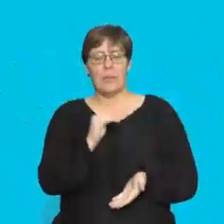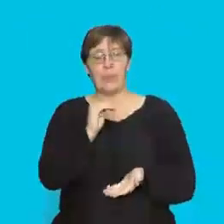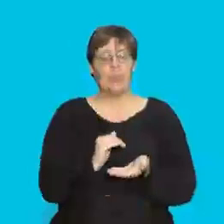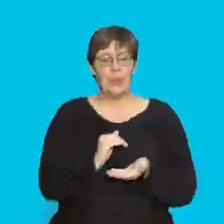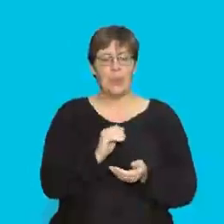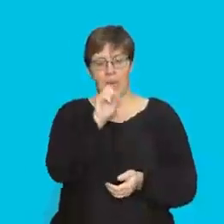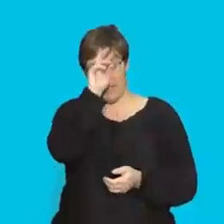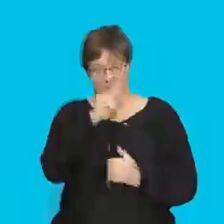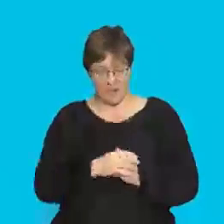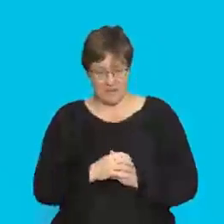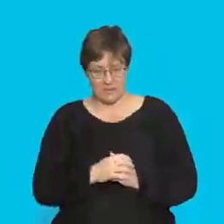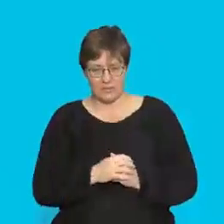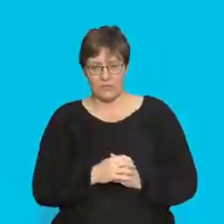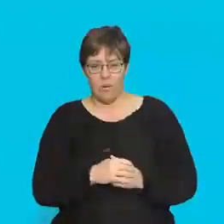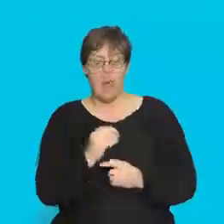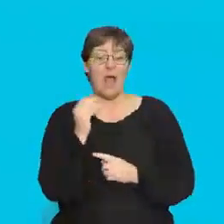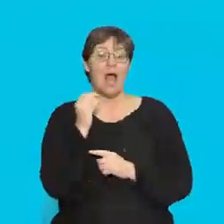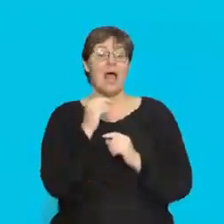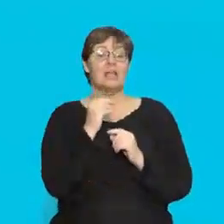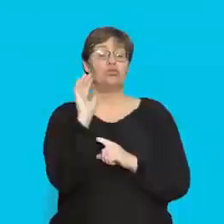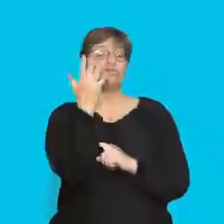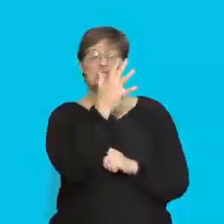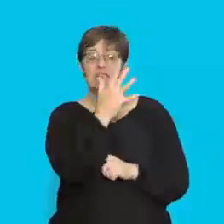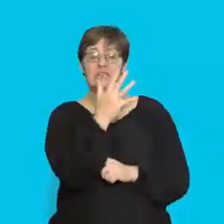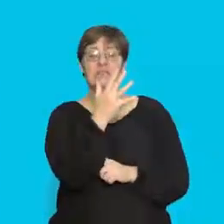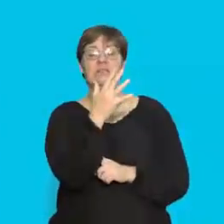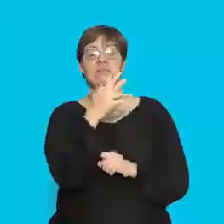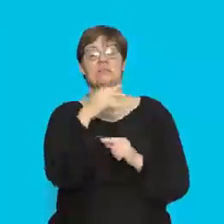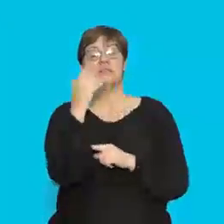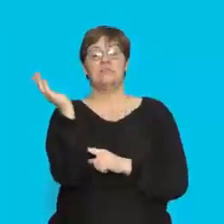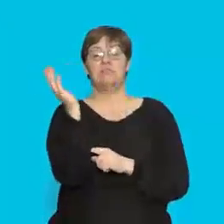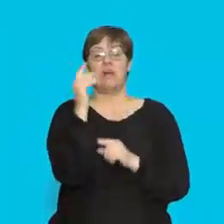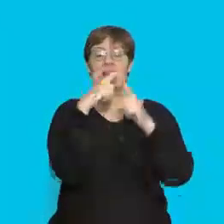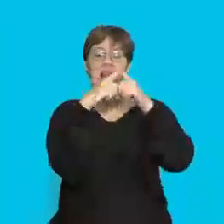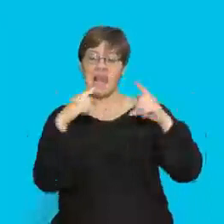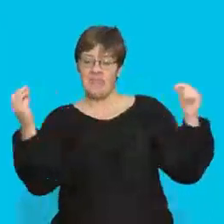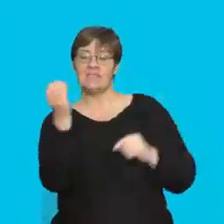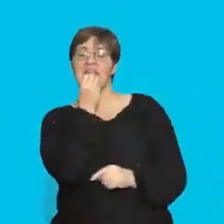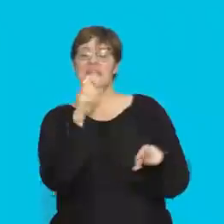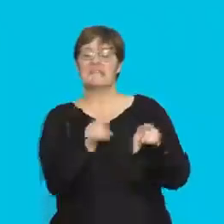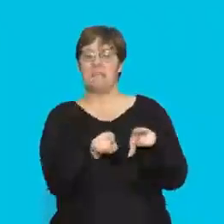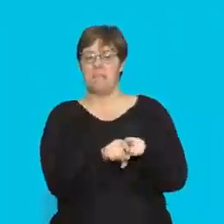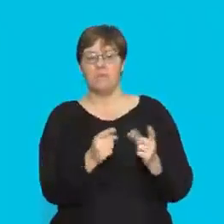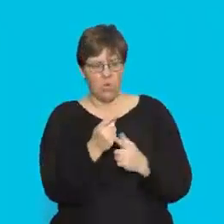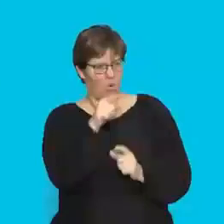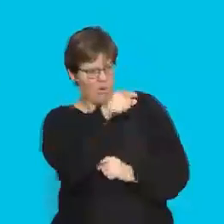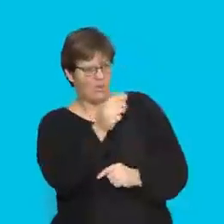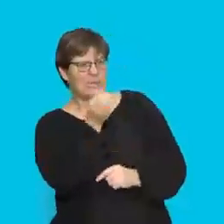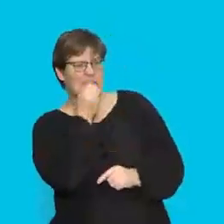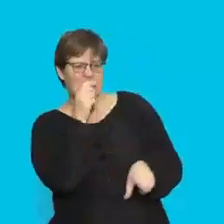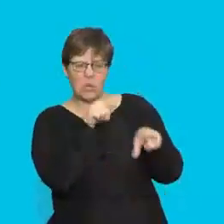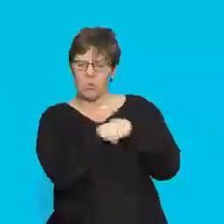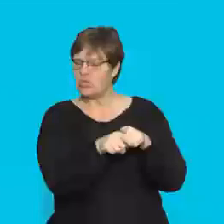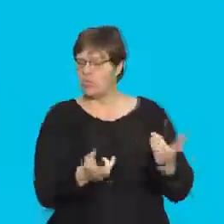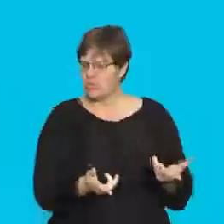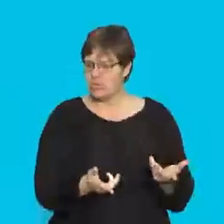impala. They all eat the leaves off the same tree. So we could see that this is going to result in